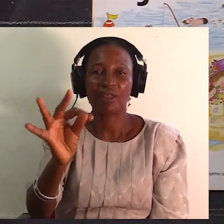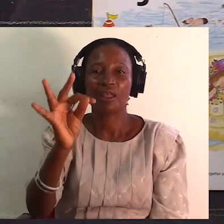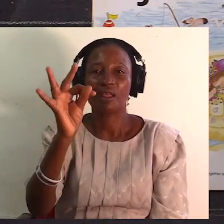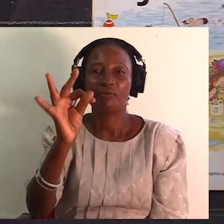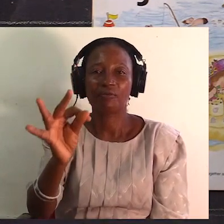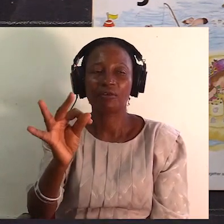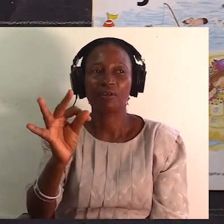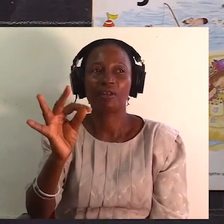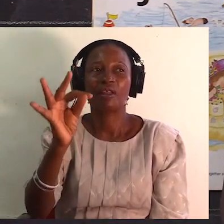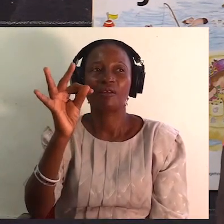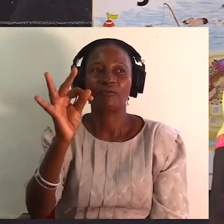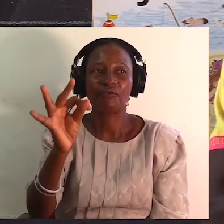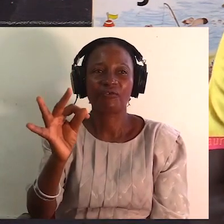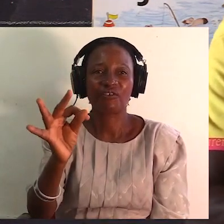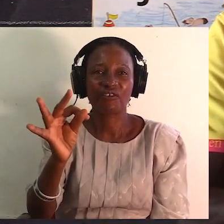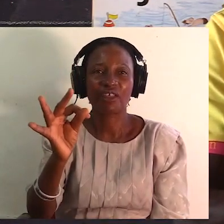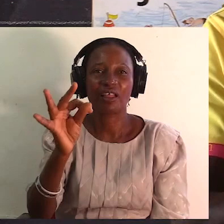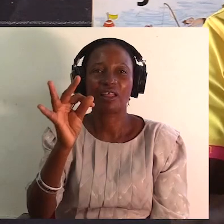Again.